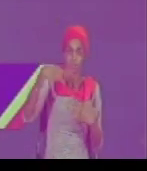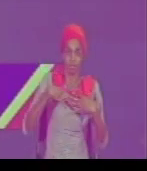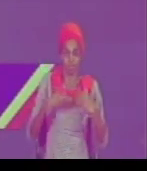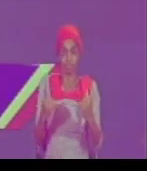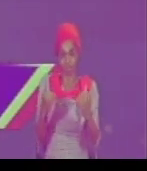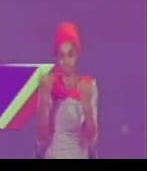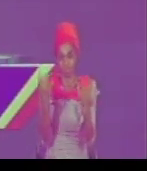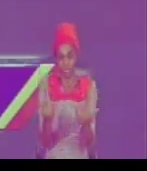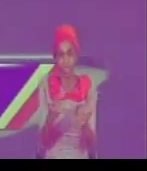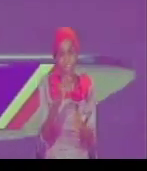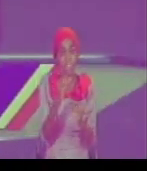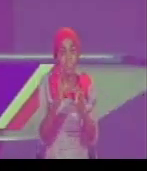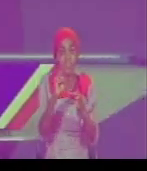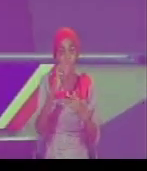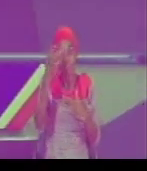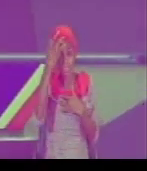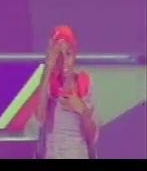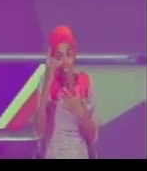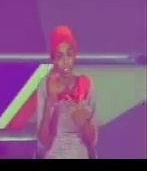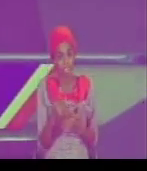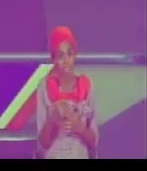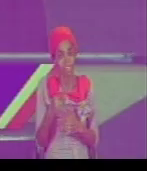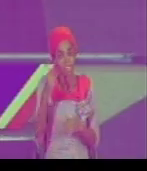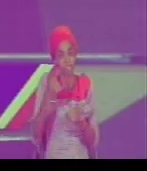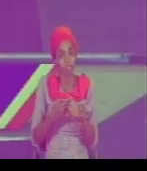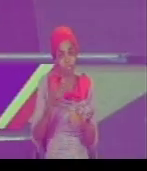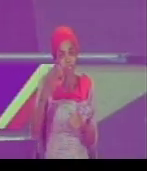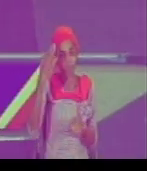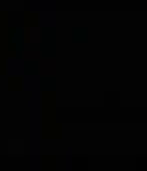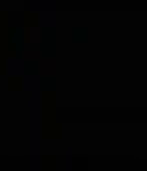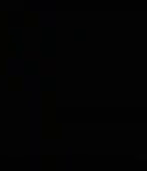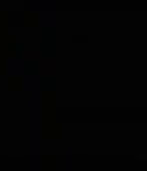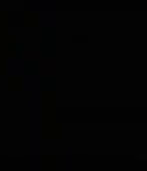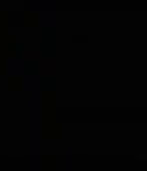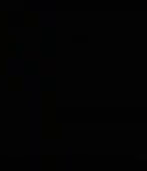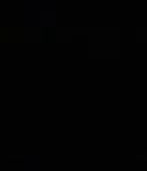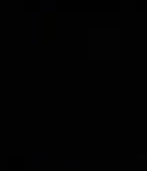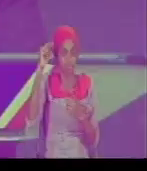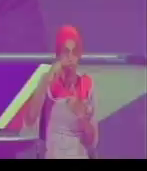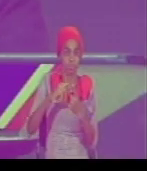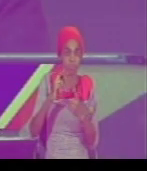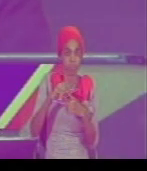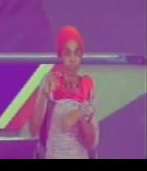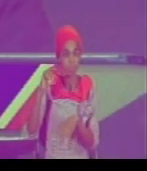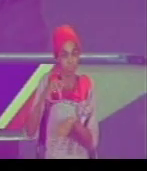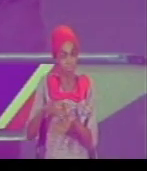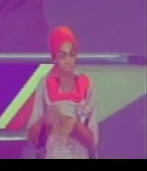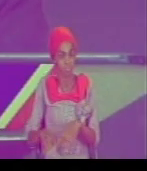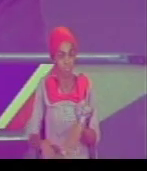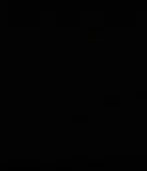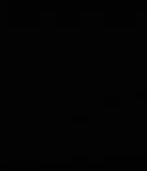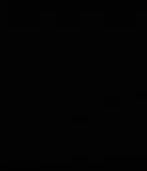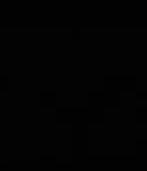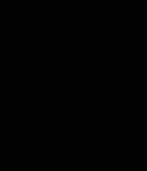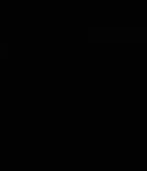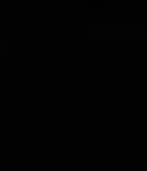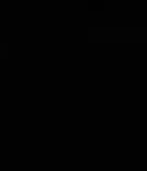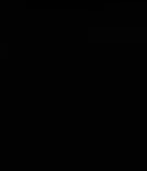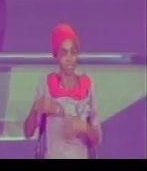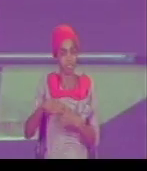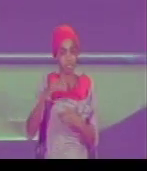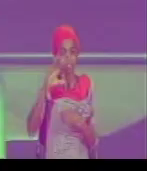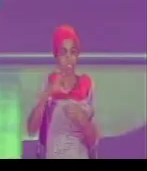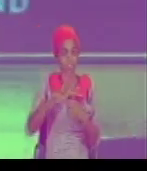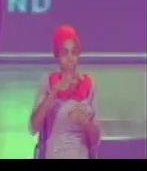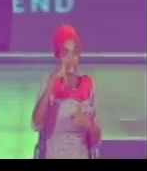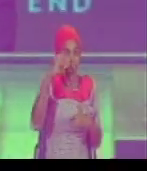there, any part of your life, from the top of your head to the tip of your toe, in your body, in your soul, in your spirit,